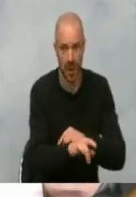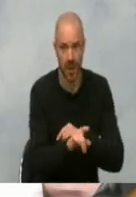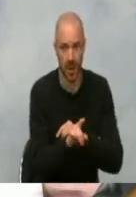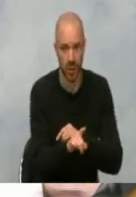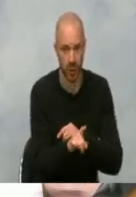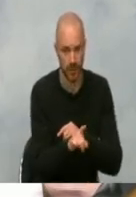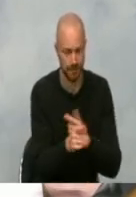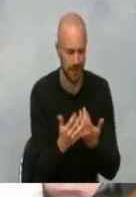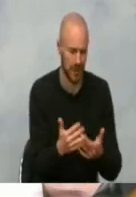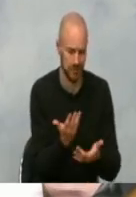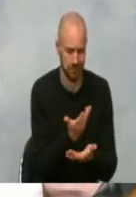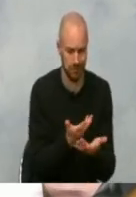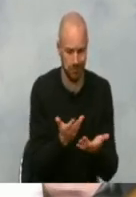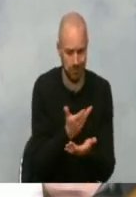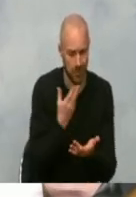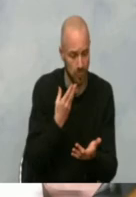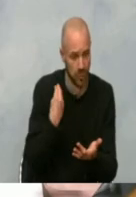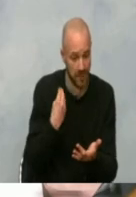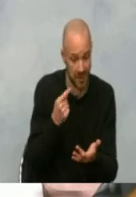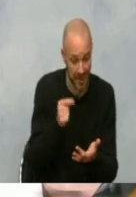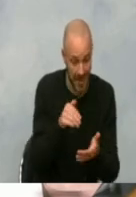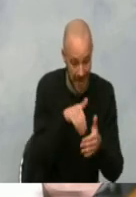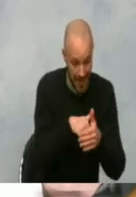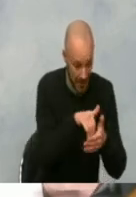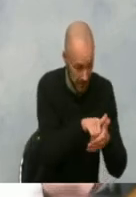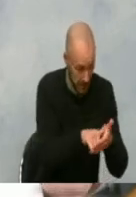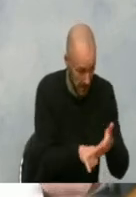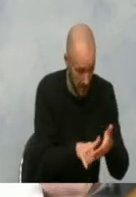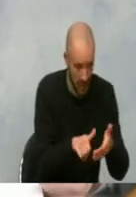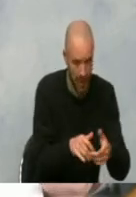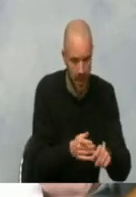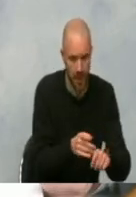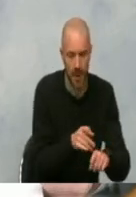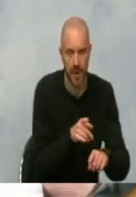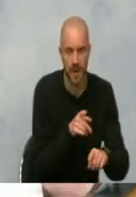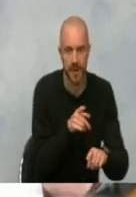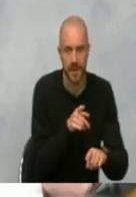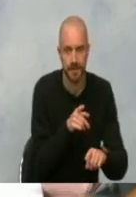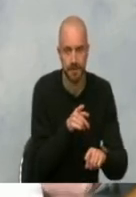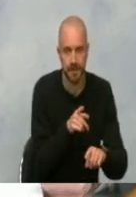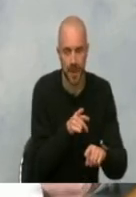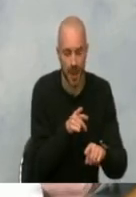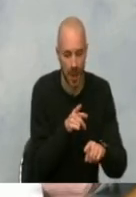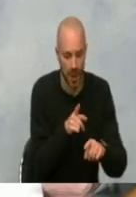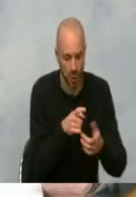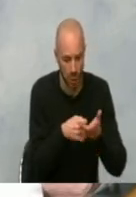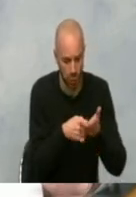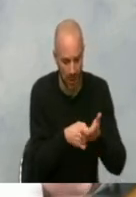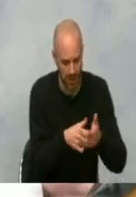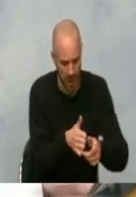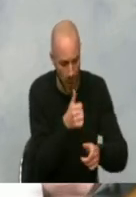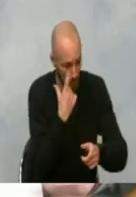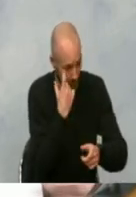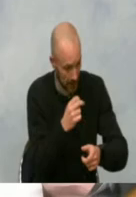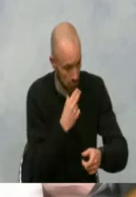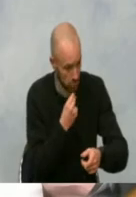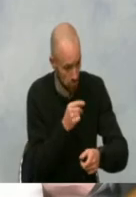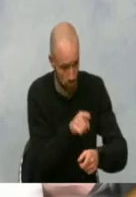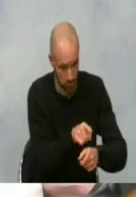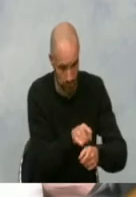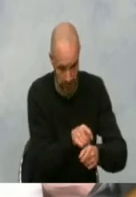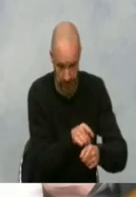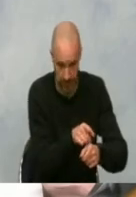yourself previously, and again in this paper, I make reference to how that could be used right